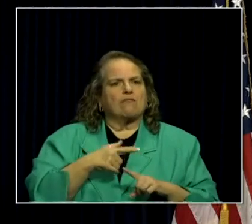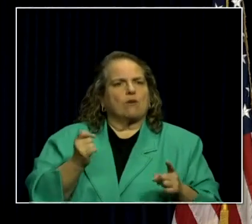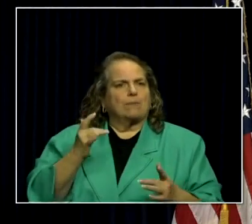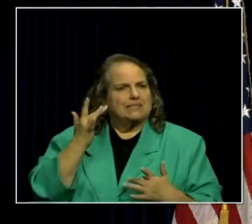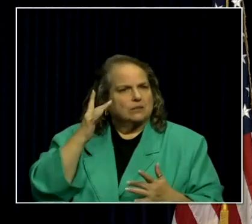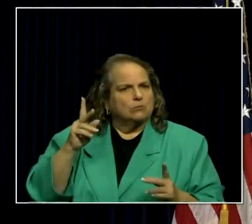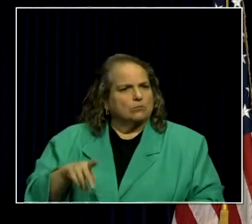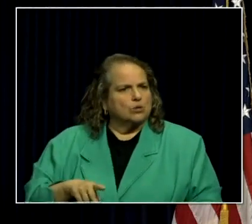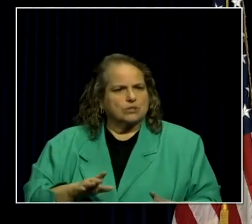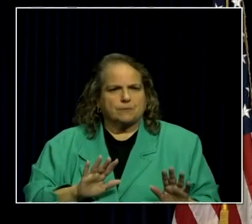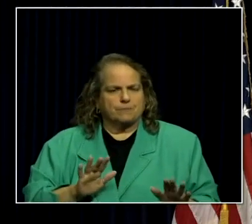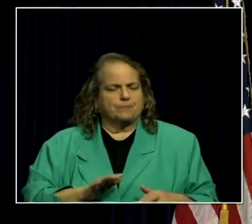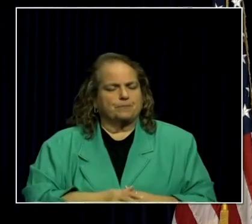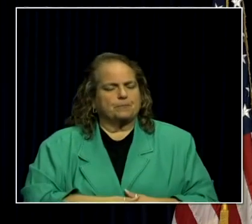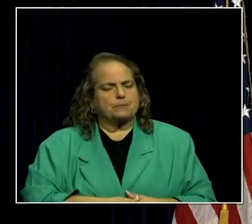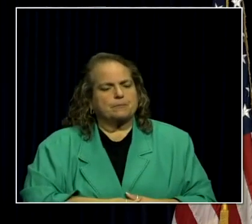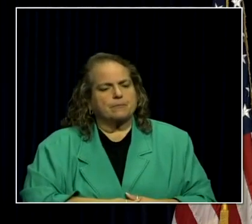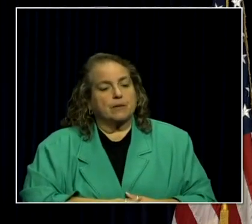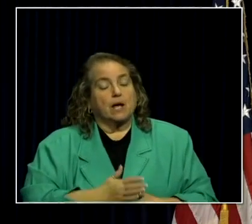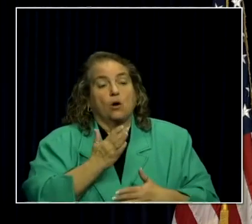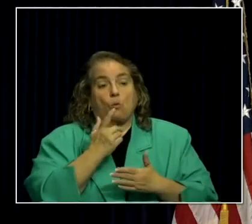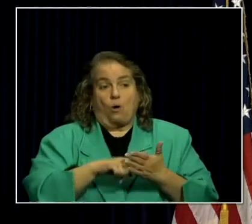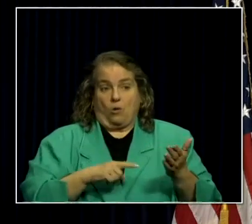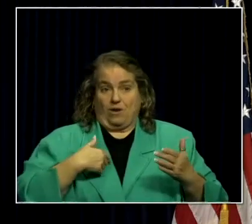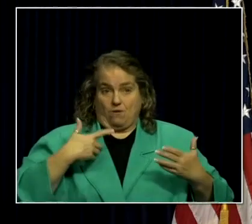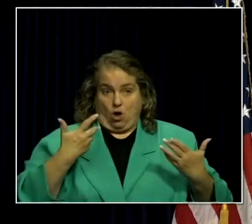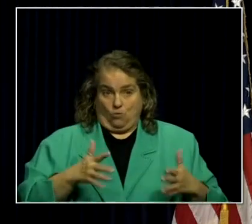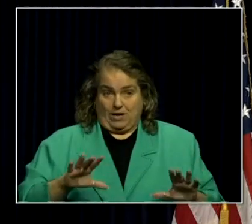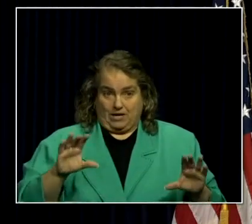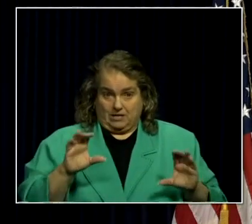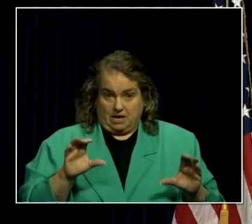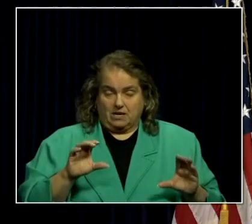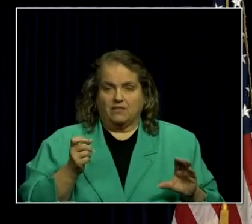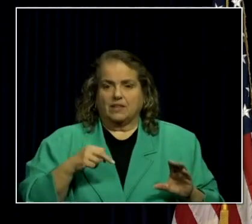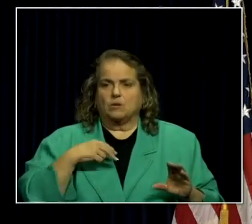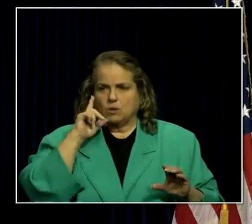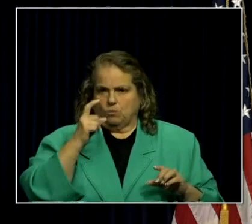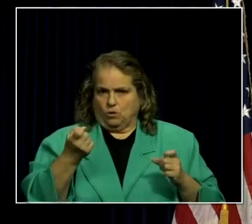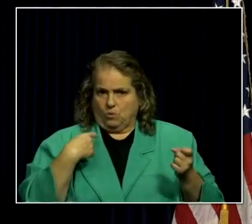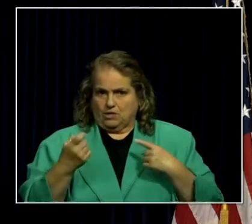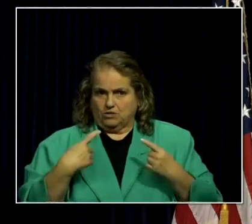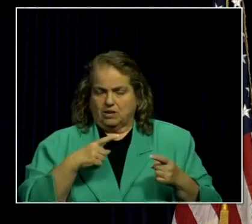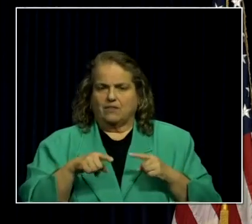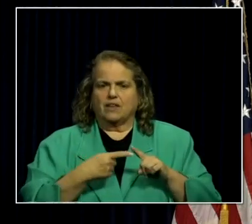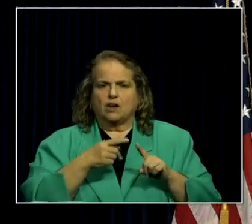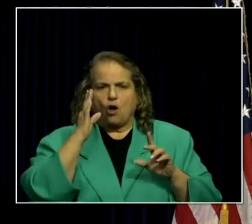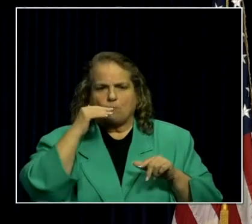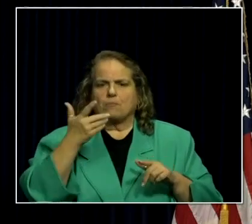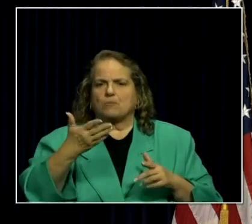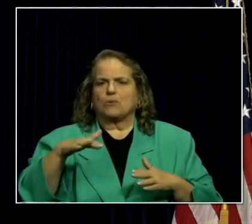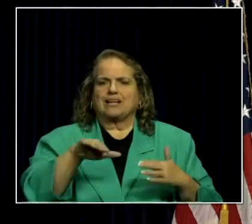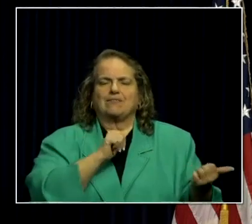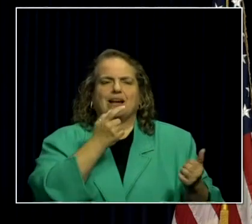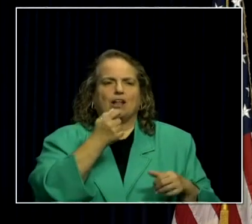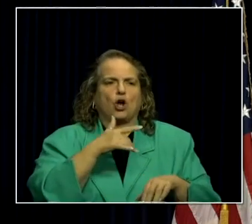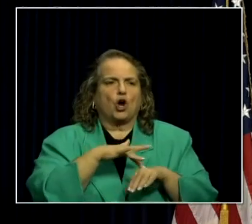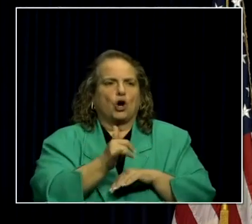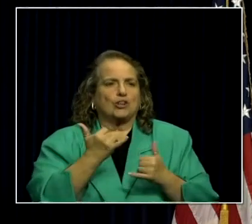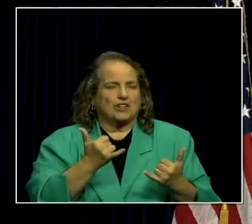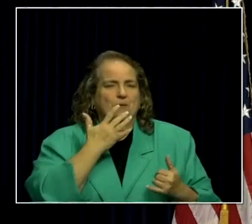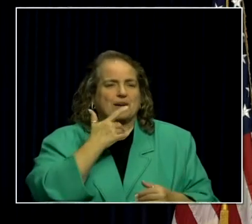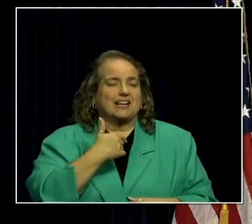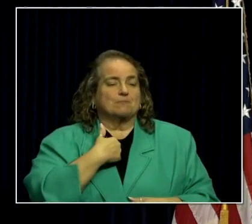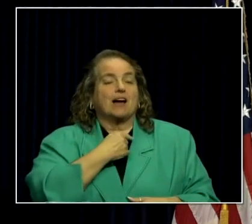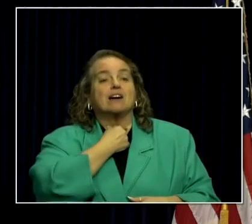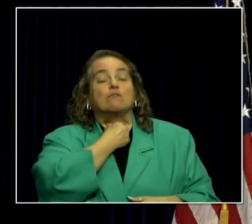I want to go through some steps that we have taken and then get to questions, and then hopefully get you out a little bit early today, because I've been losing my